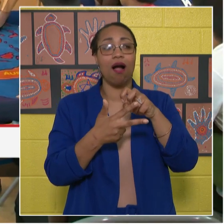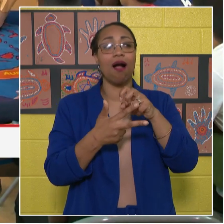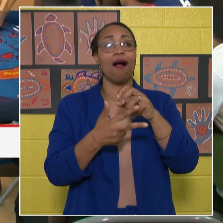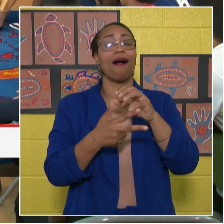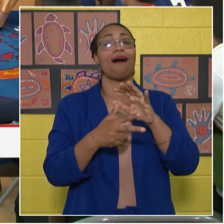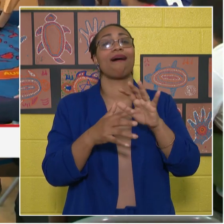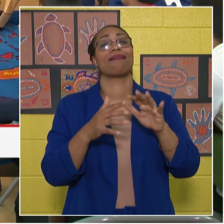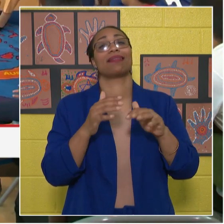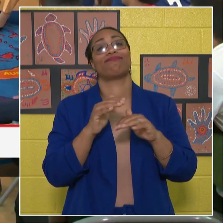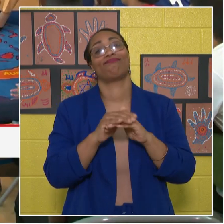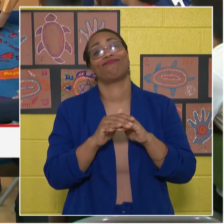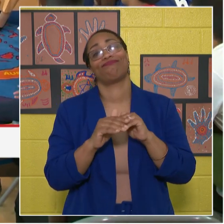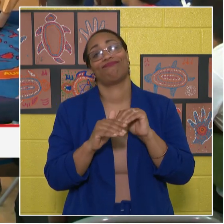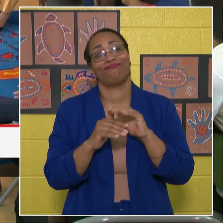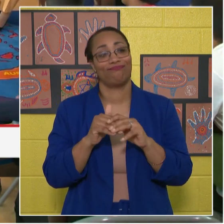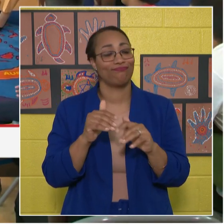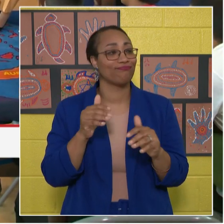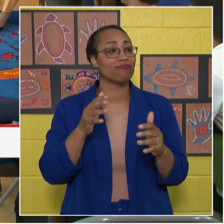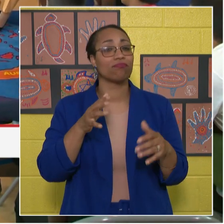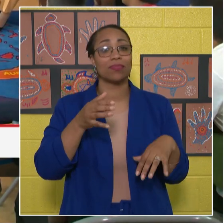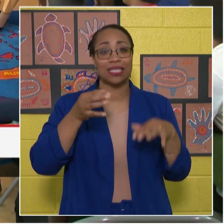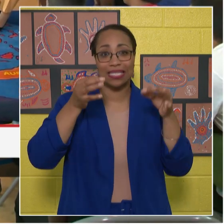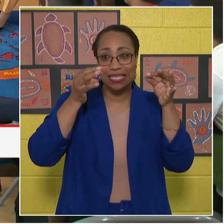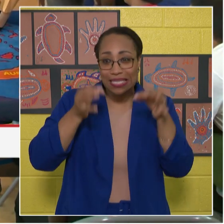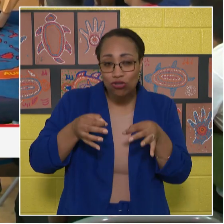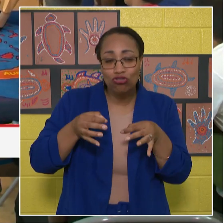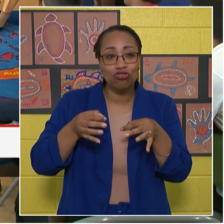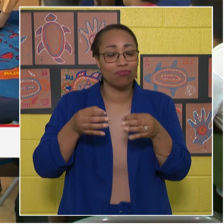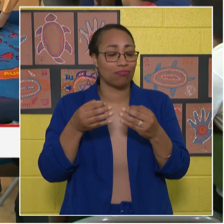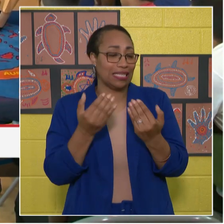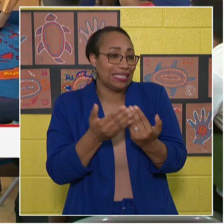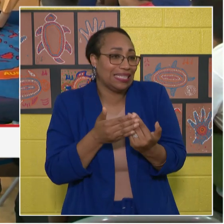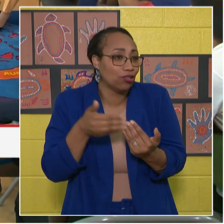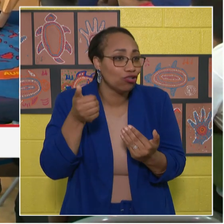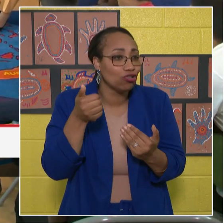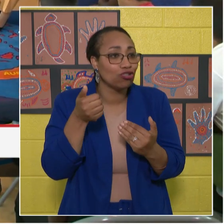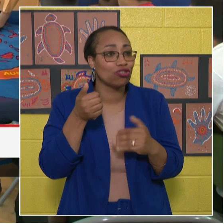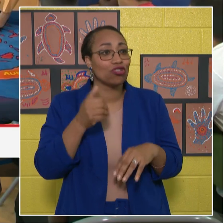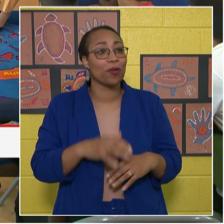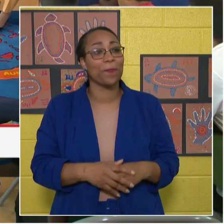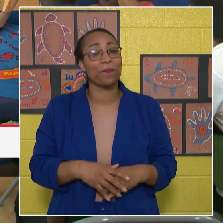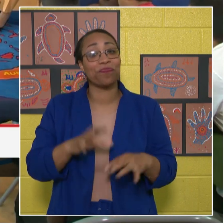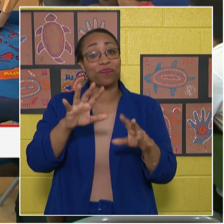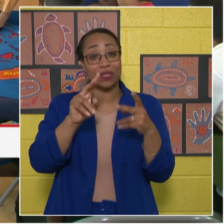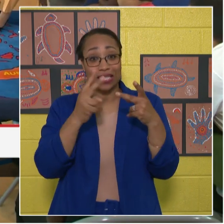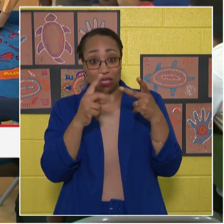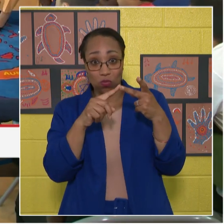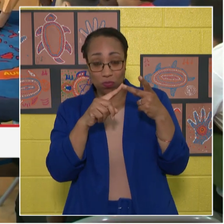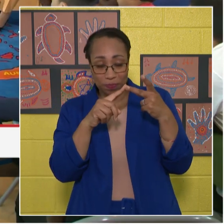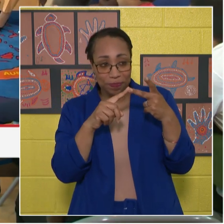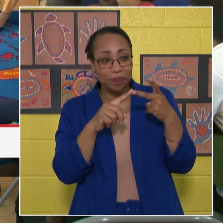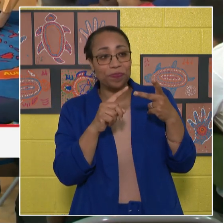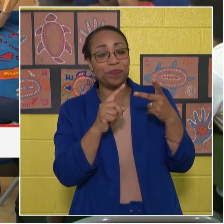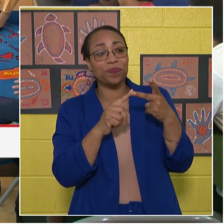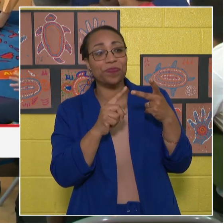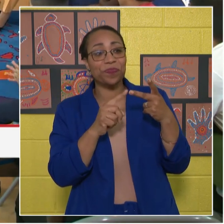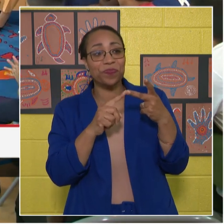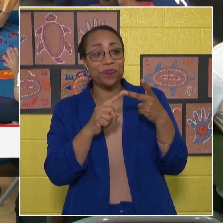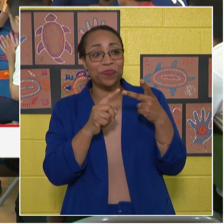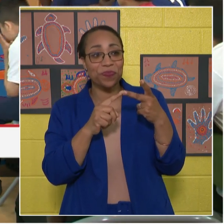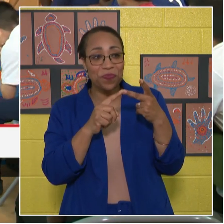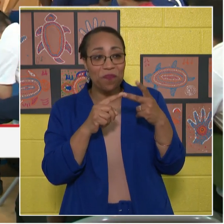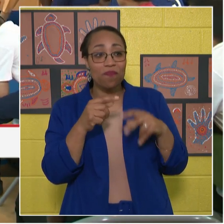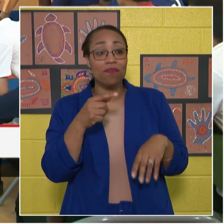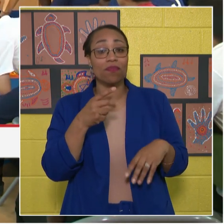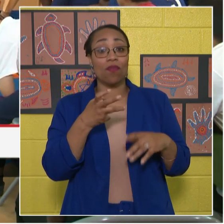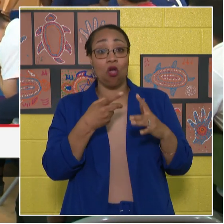difficult ones. Number 2, we have seen things start and finish by the end of